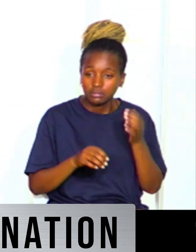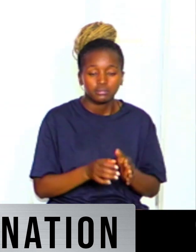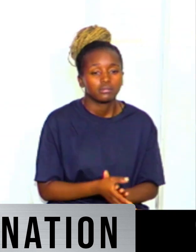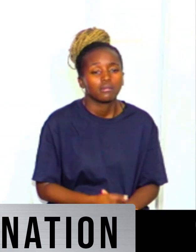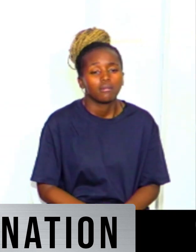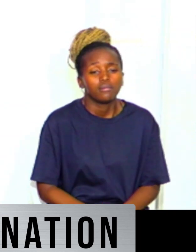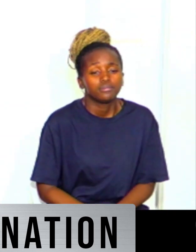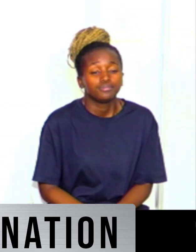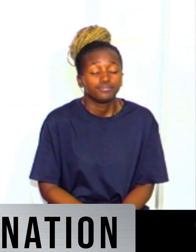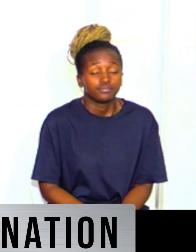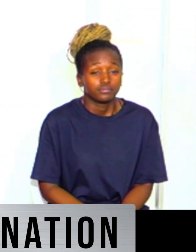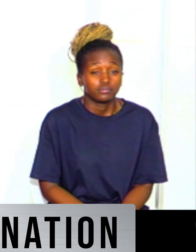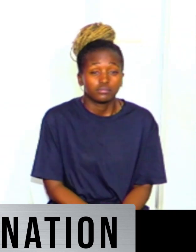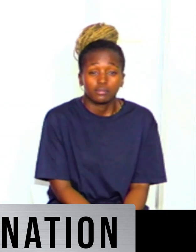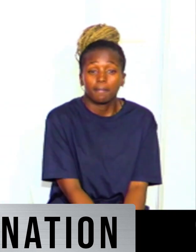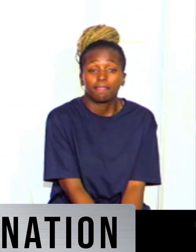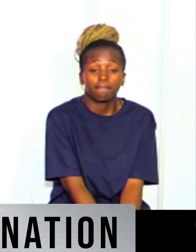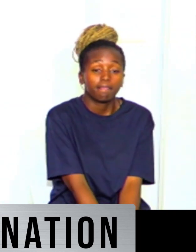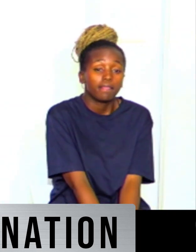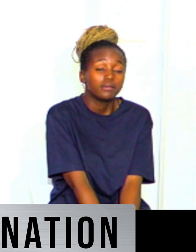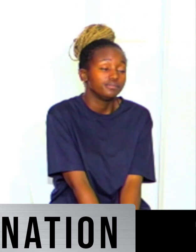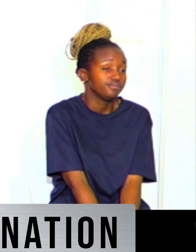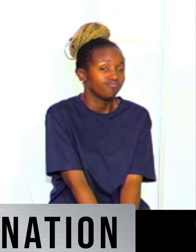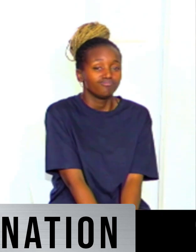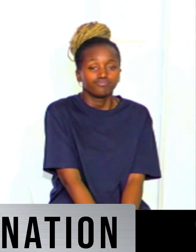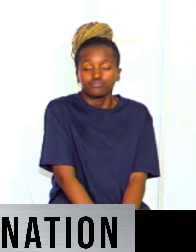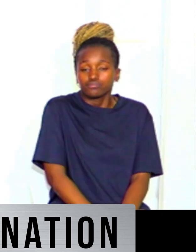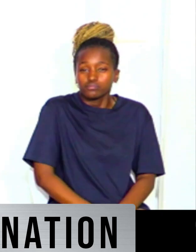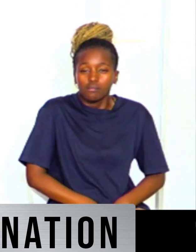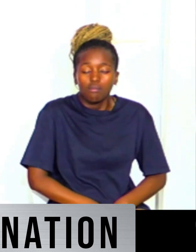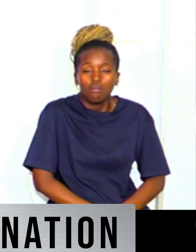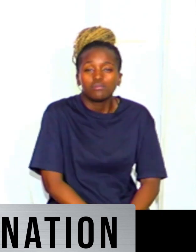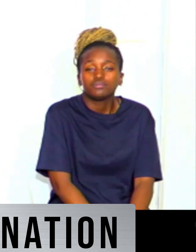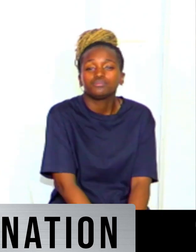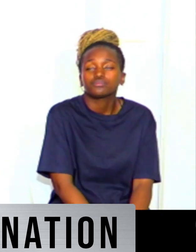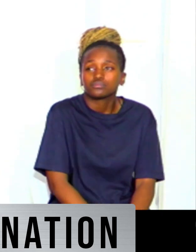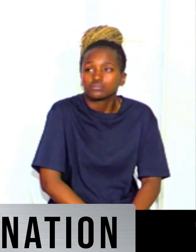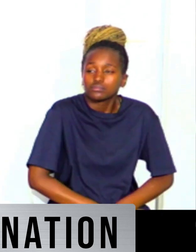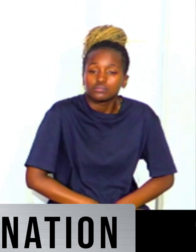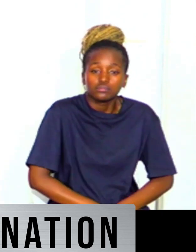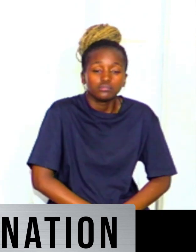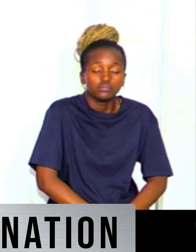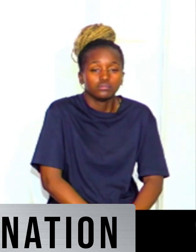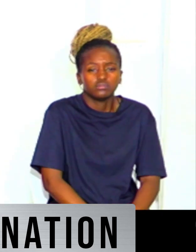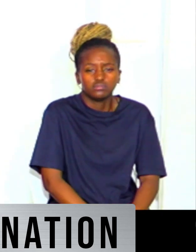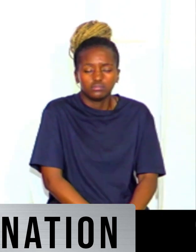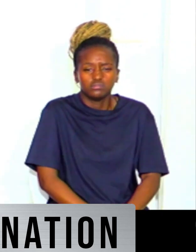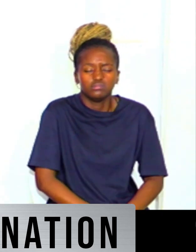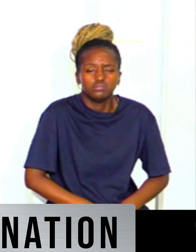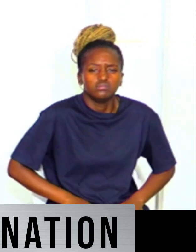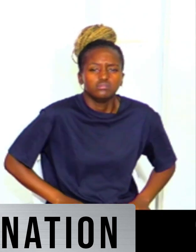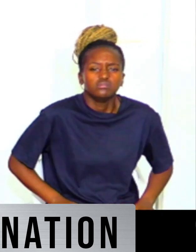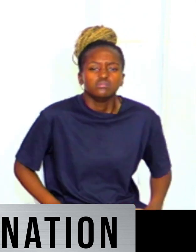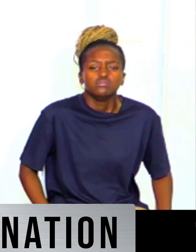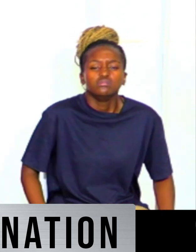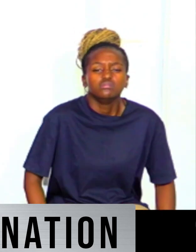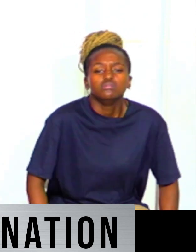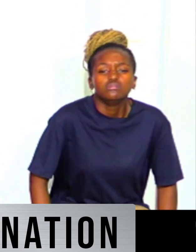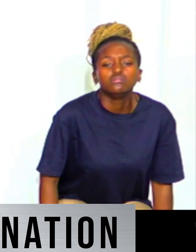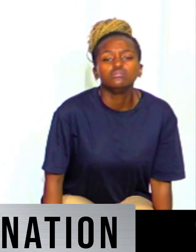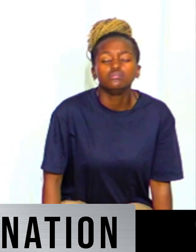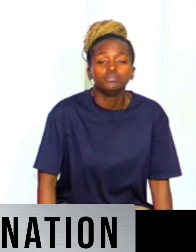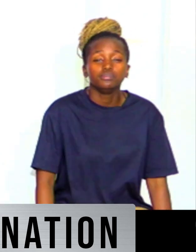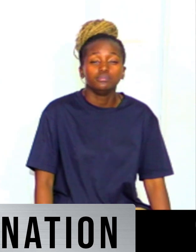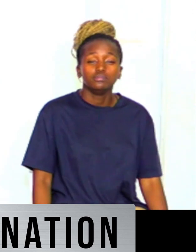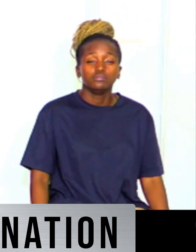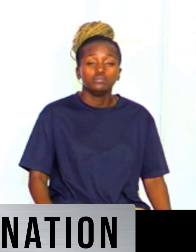That's why I'm asking you these questions. Okay, when I talk about Natembeya is a very good leader. Yes. Hadi stories zenye unaona